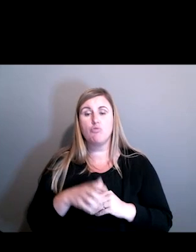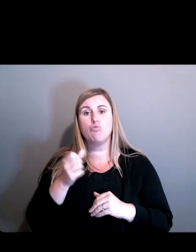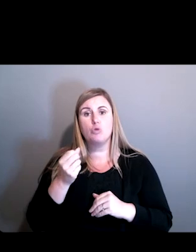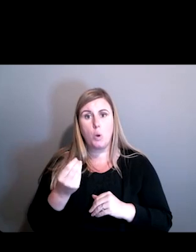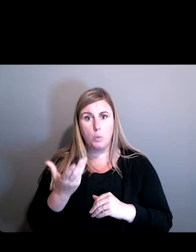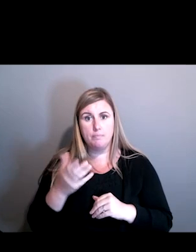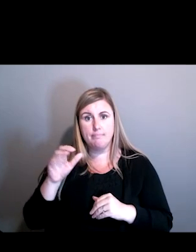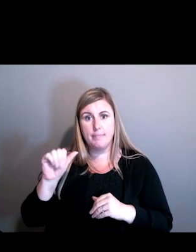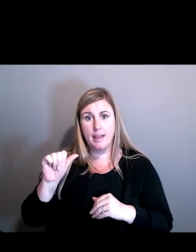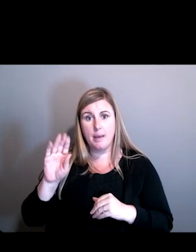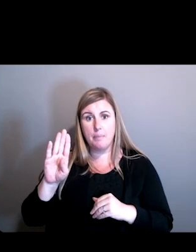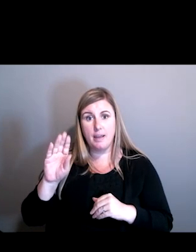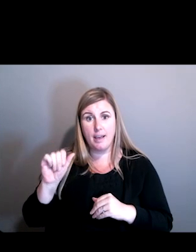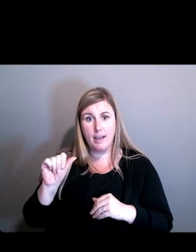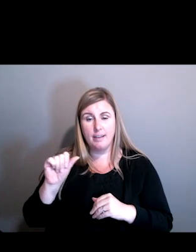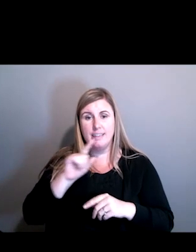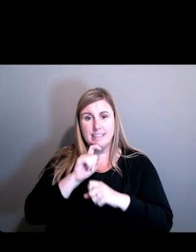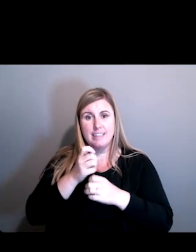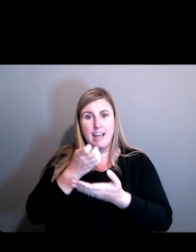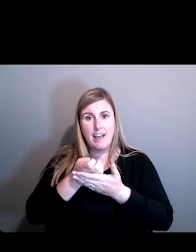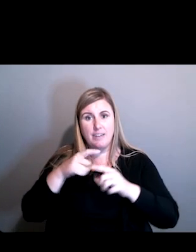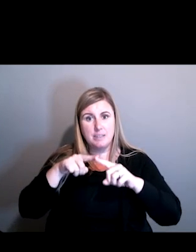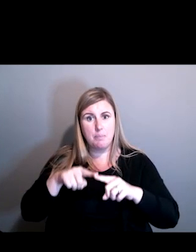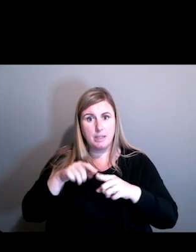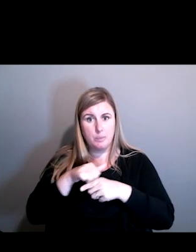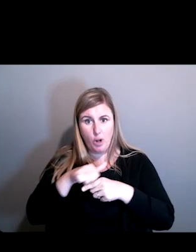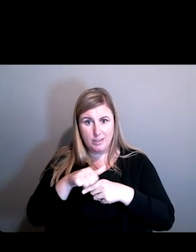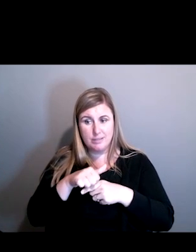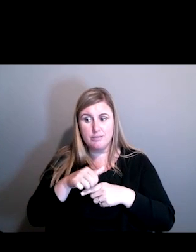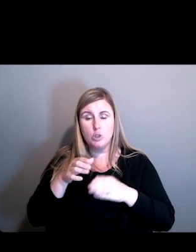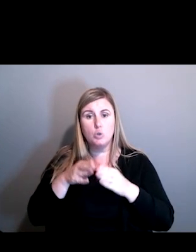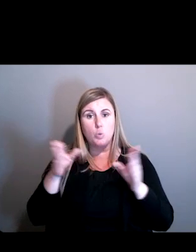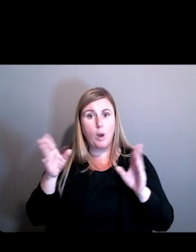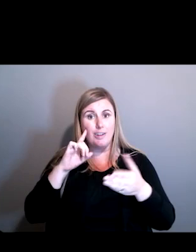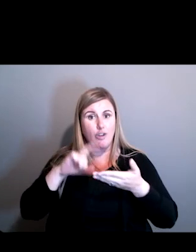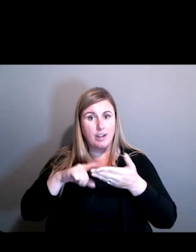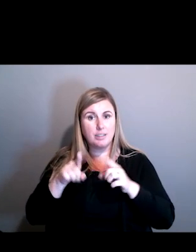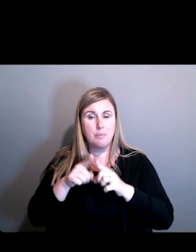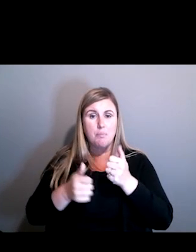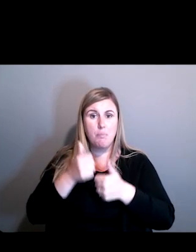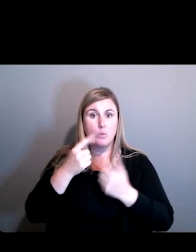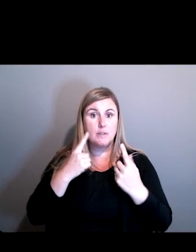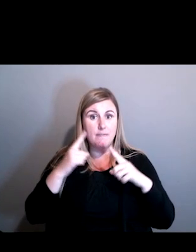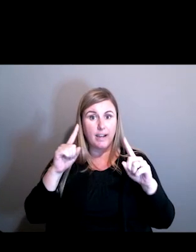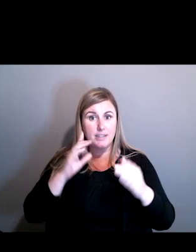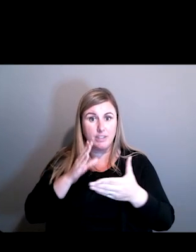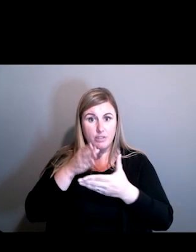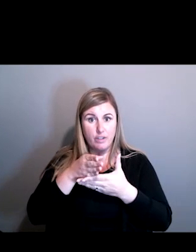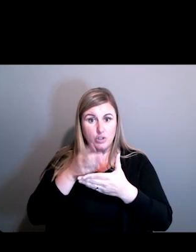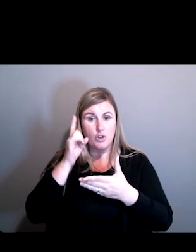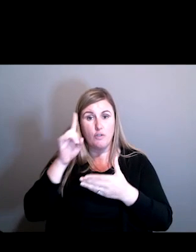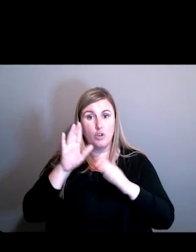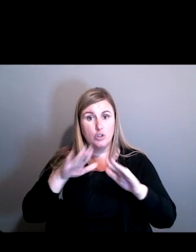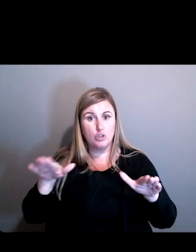So, ABA is an evidence based practice. It is widely recognized as one of the most effective interventions